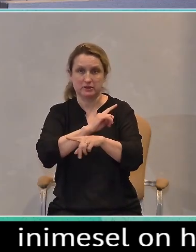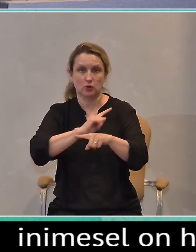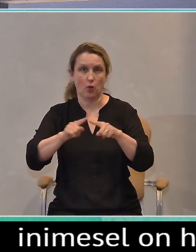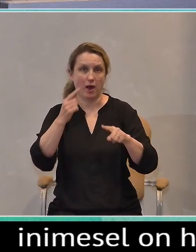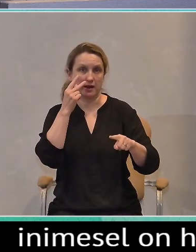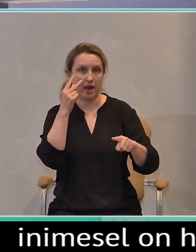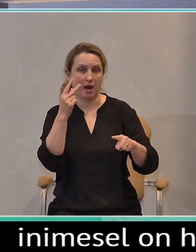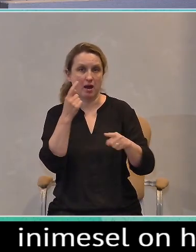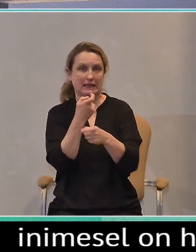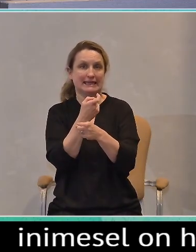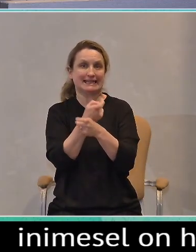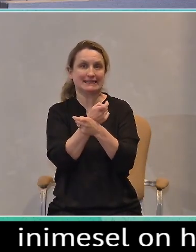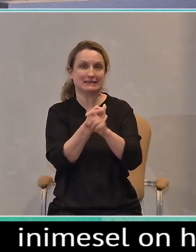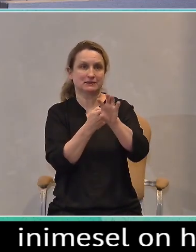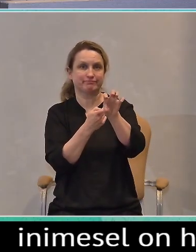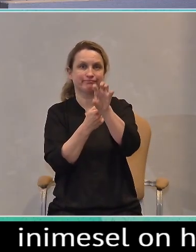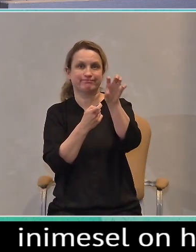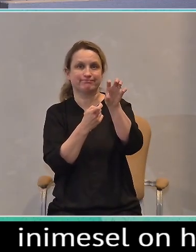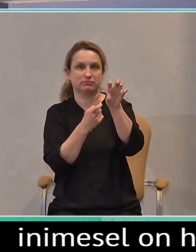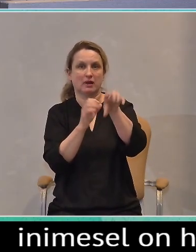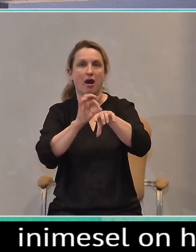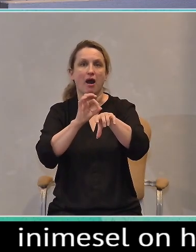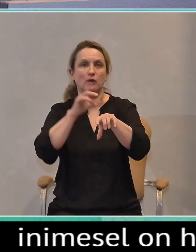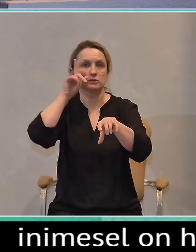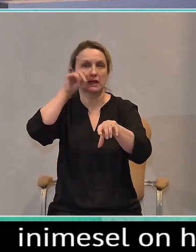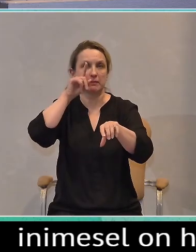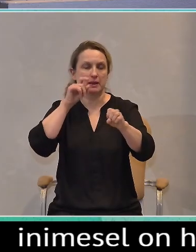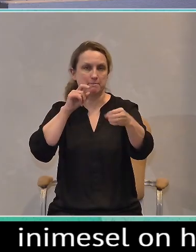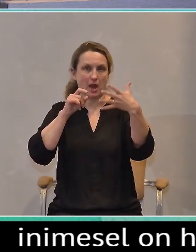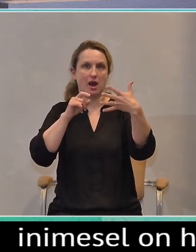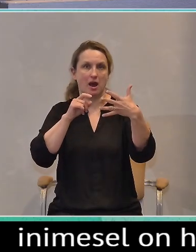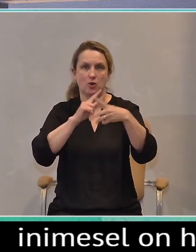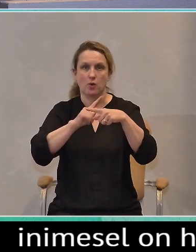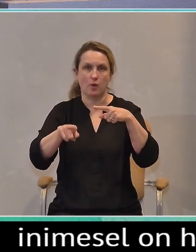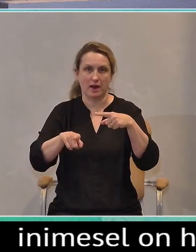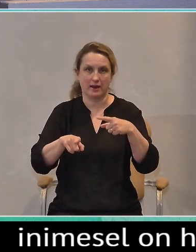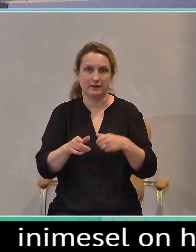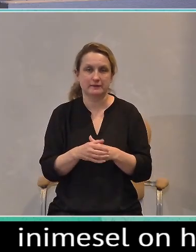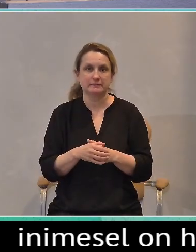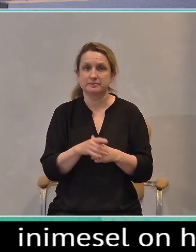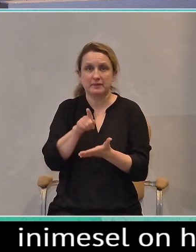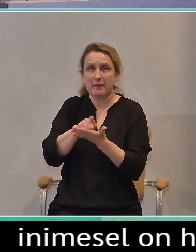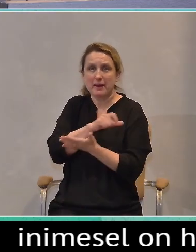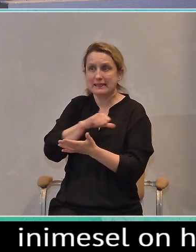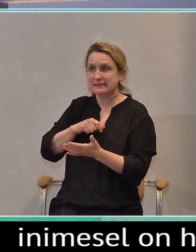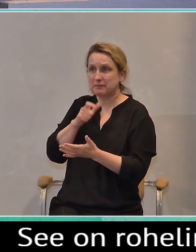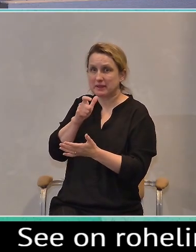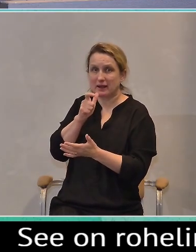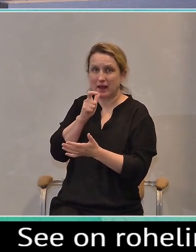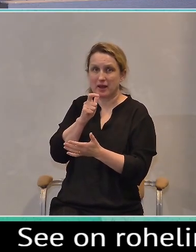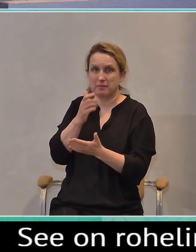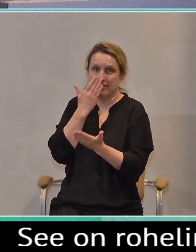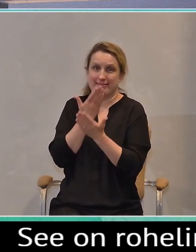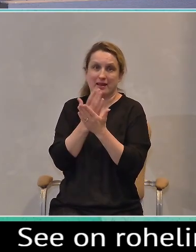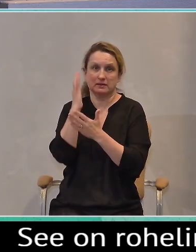their situation, their online health history will immediately display their rare